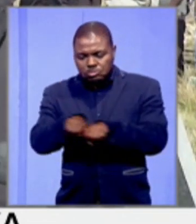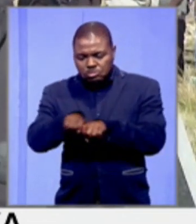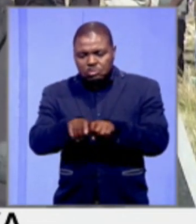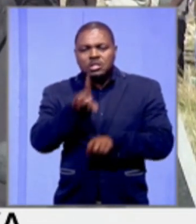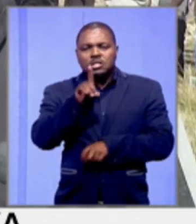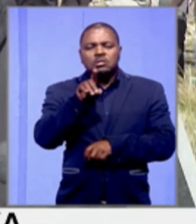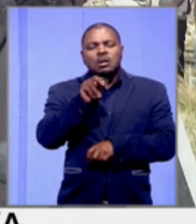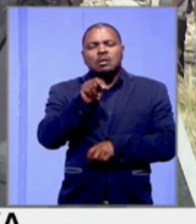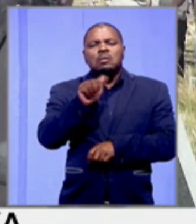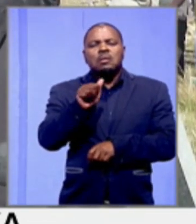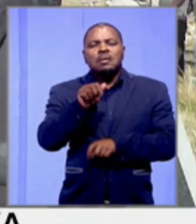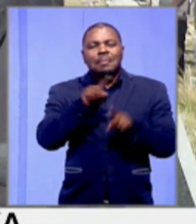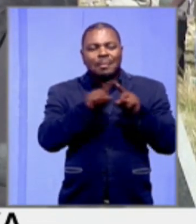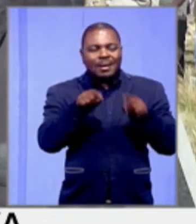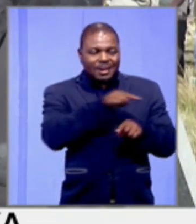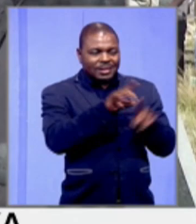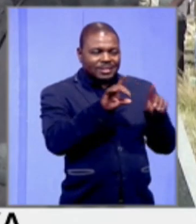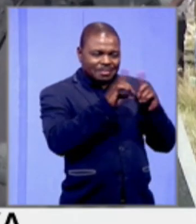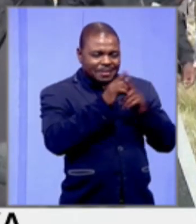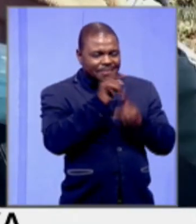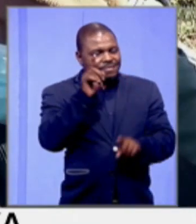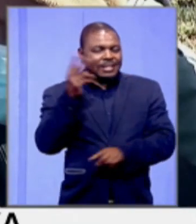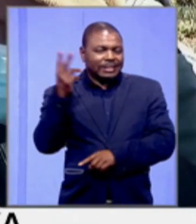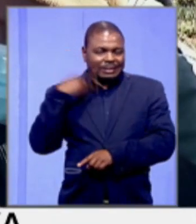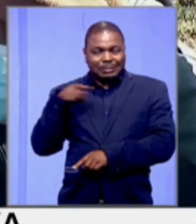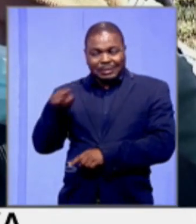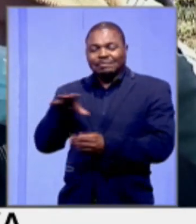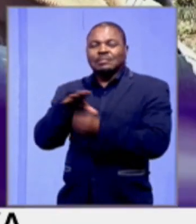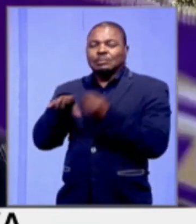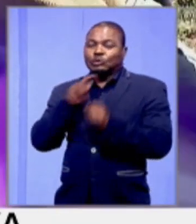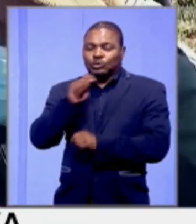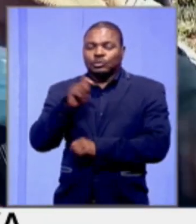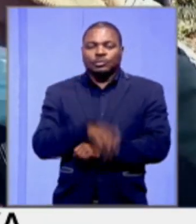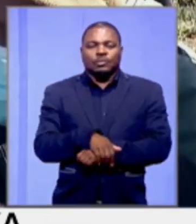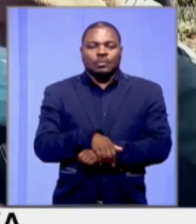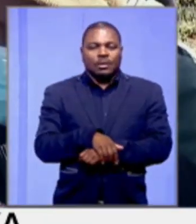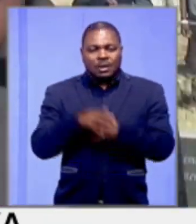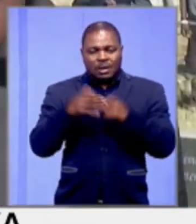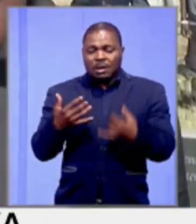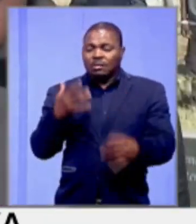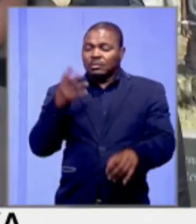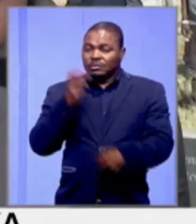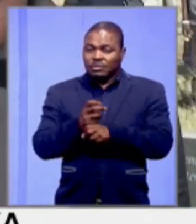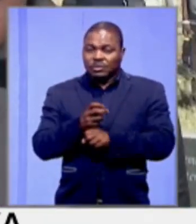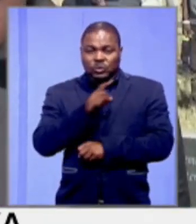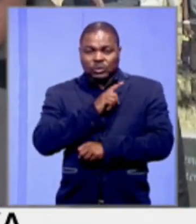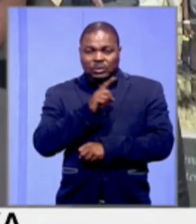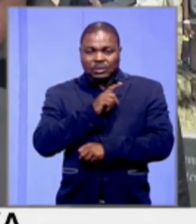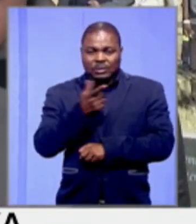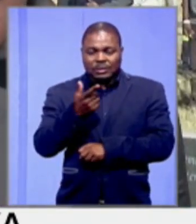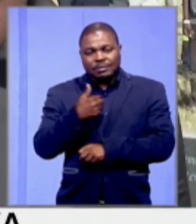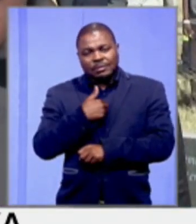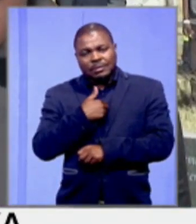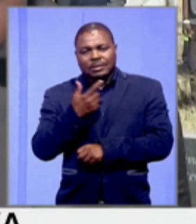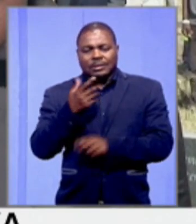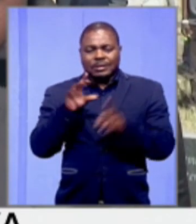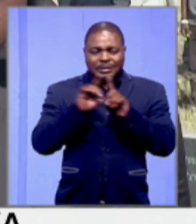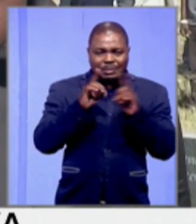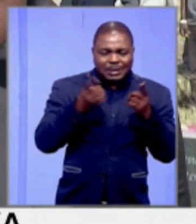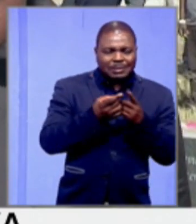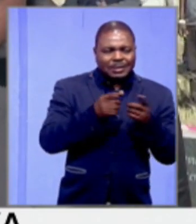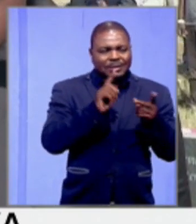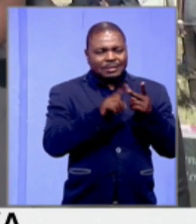forensic department has failed the family right from the onset. It is very difficult in our side because nzera go di moleko tlase le department,